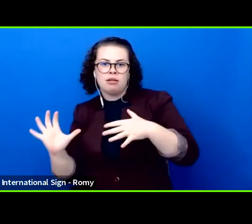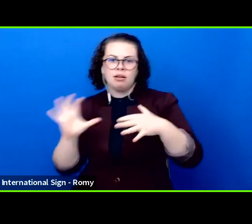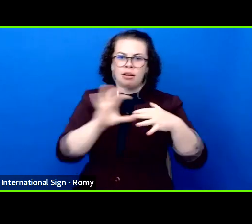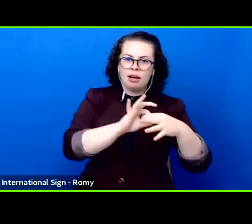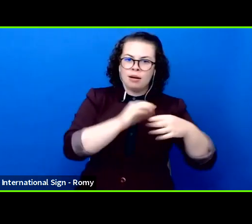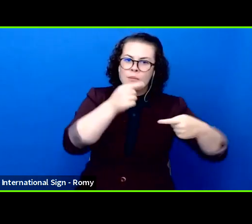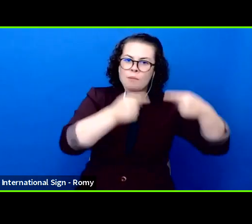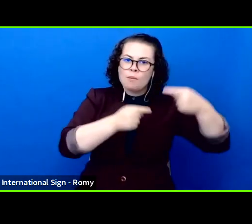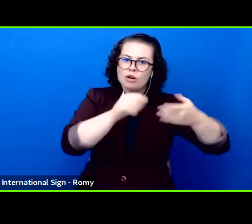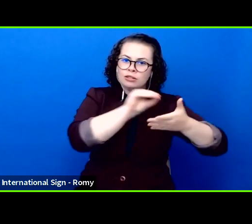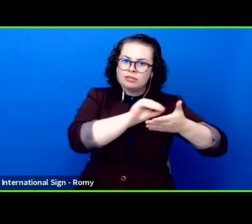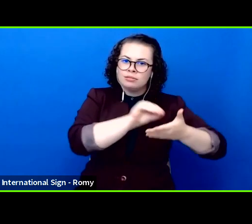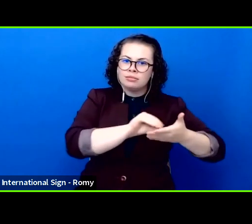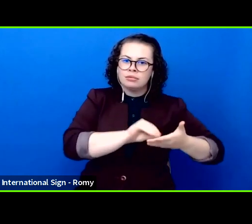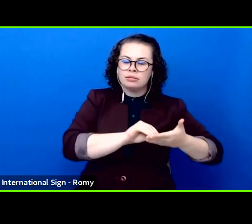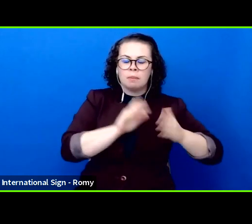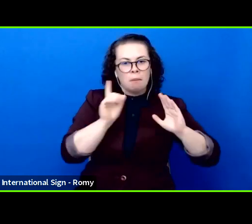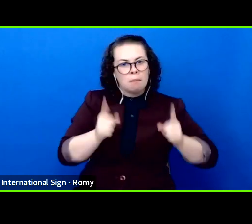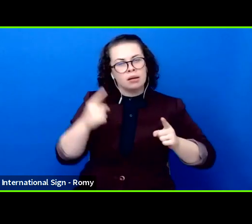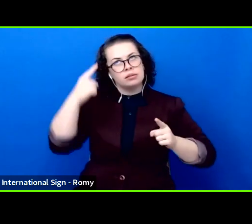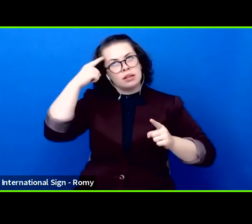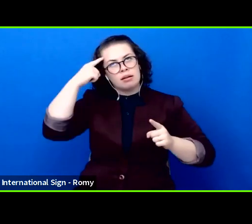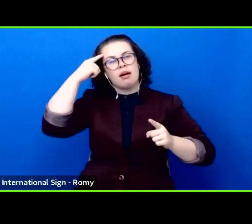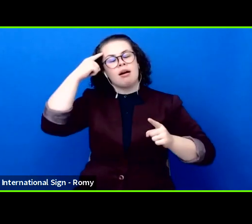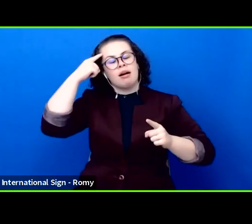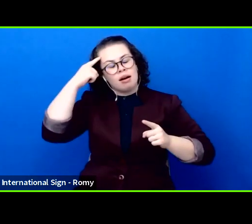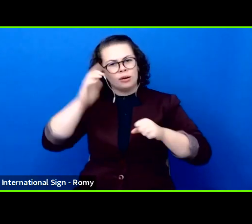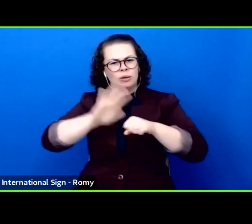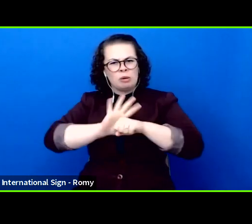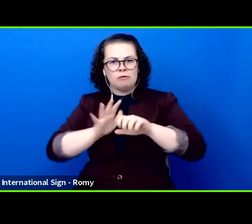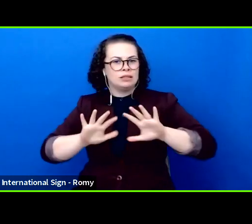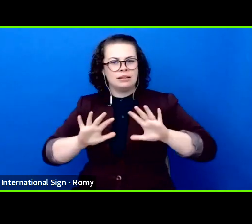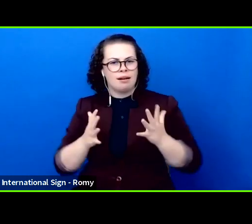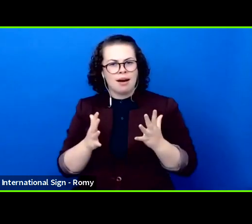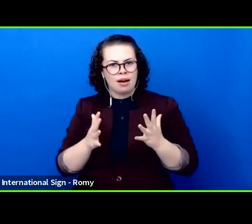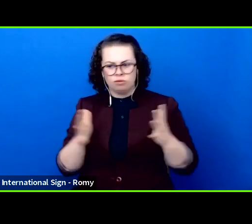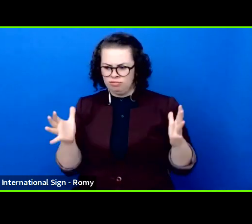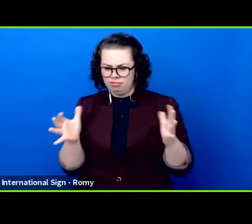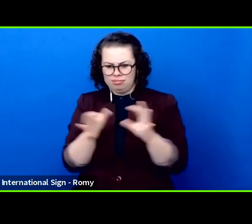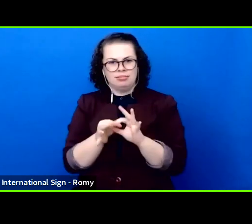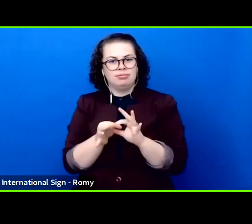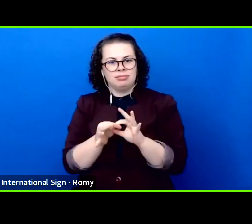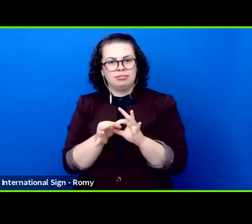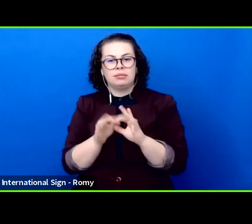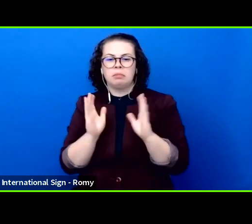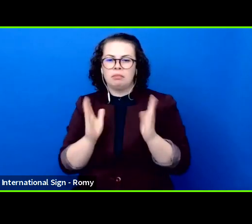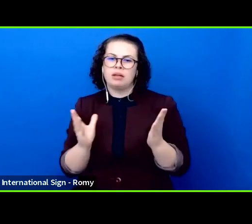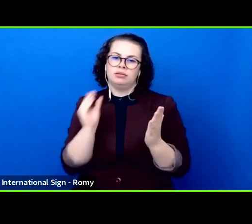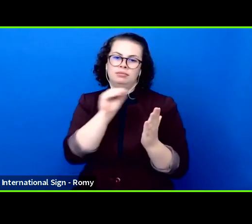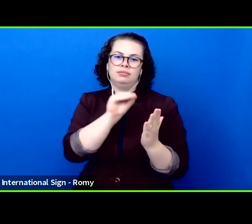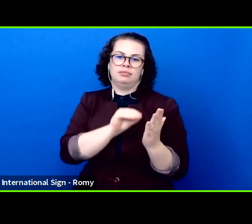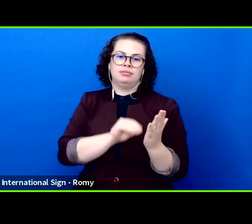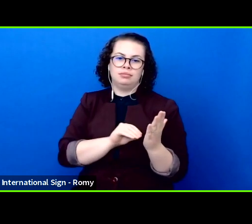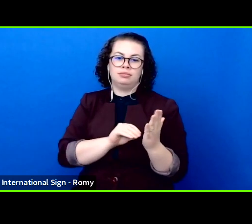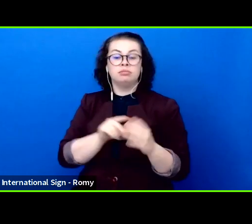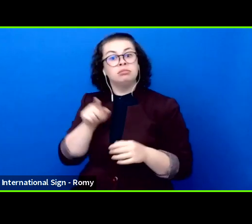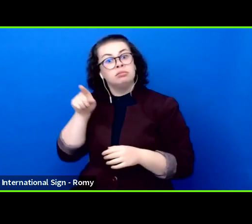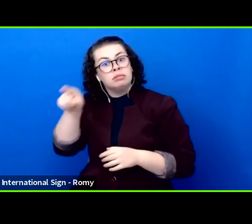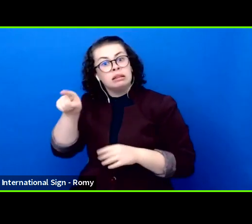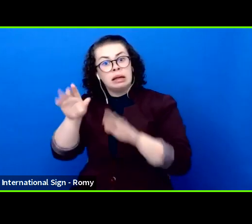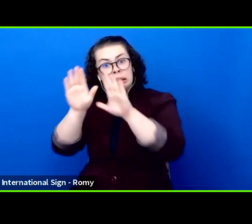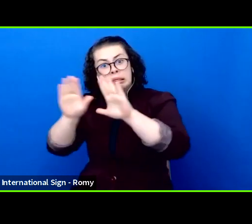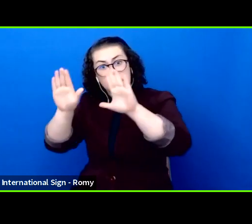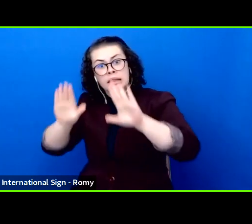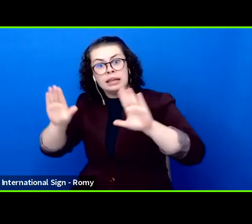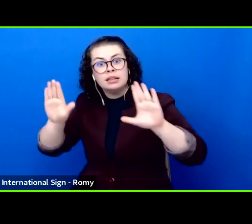The theater is one of the important freely configurable spaces of our democracy, a laboratory of